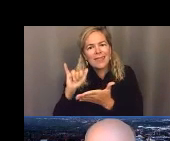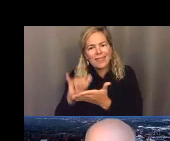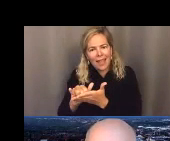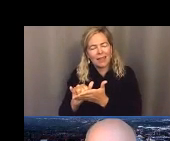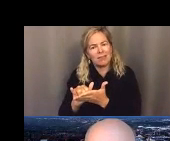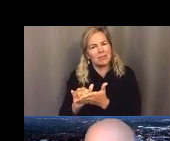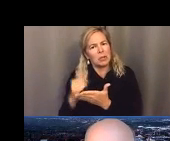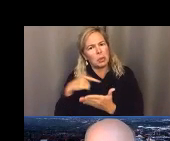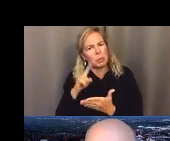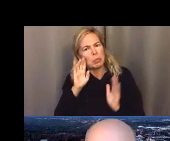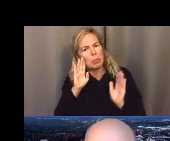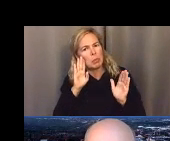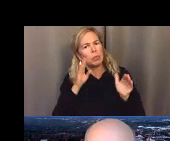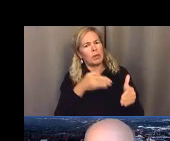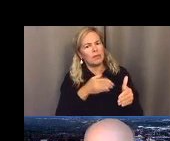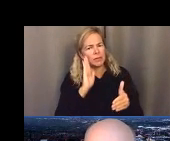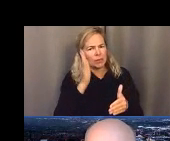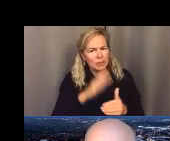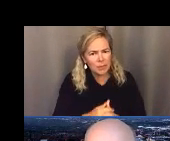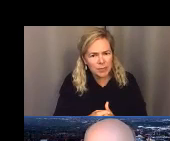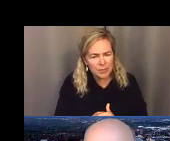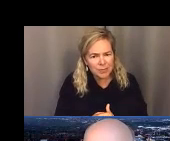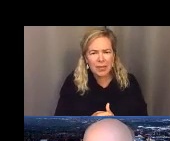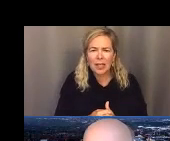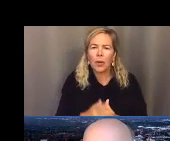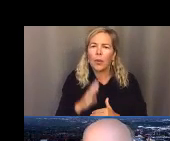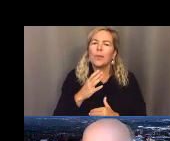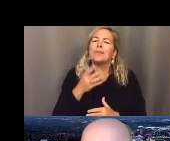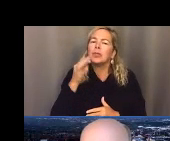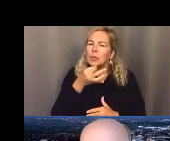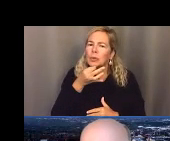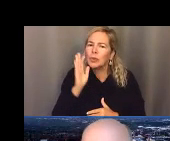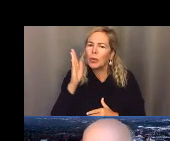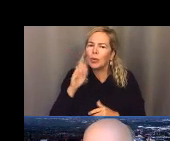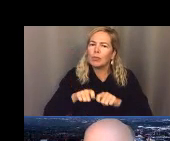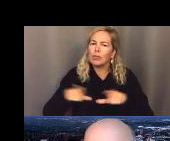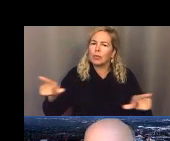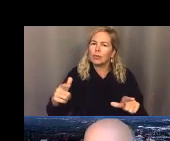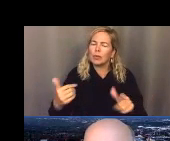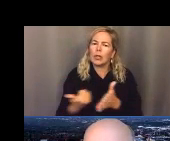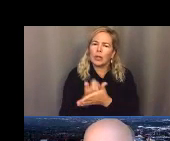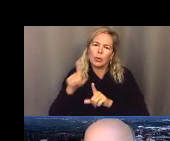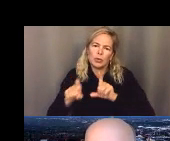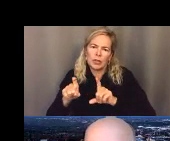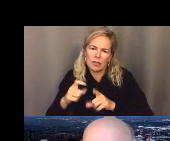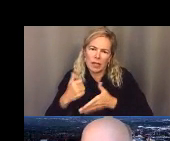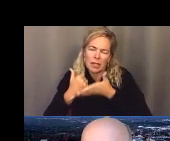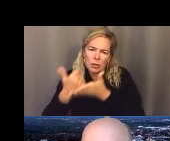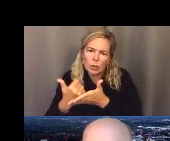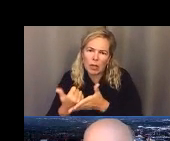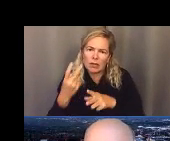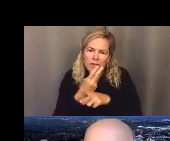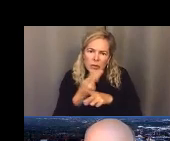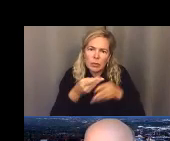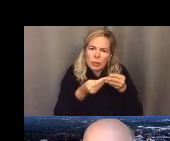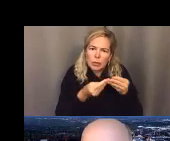attention to that. And there is a survey that'll come out that hopefully better inform us what the issues are there, so we can try to help with that as well.